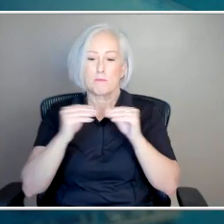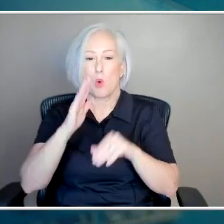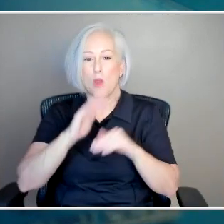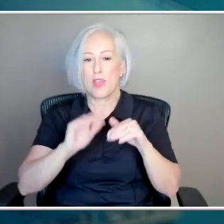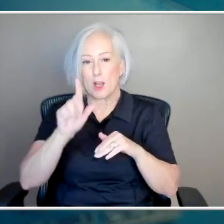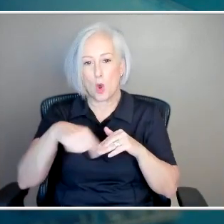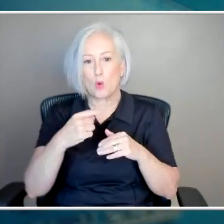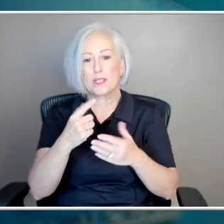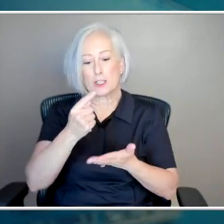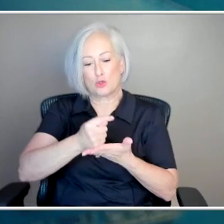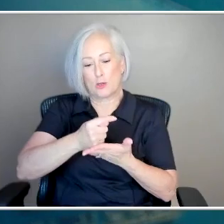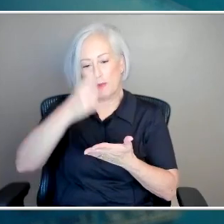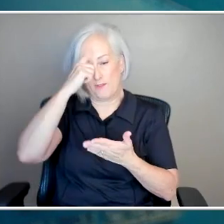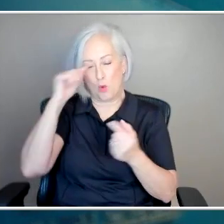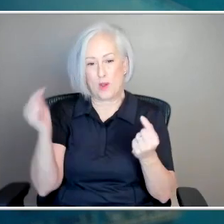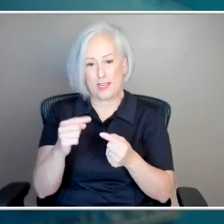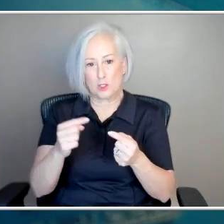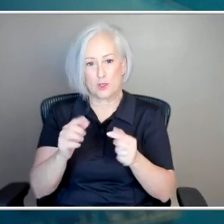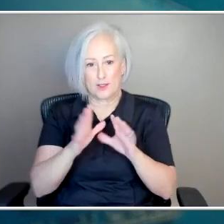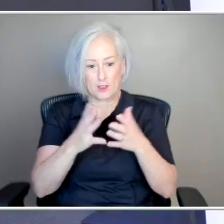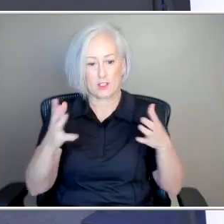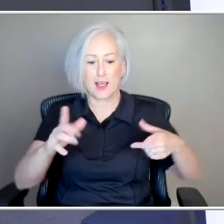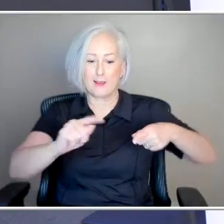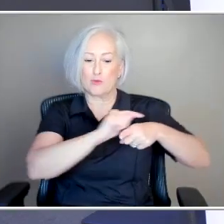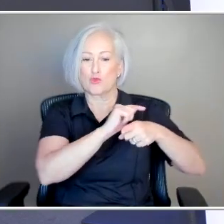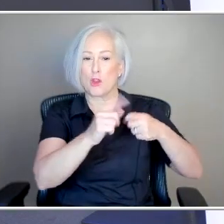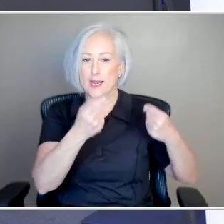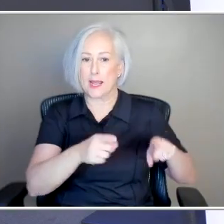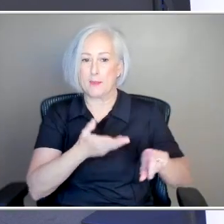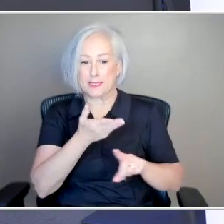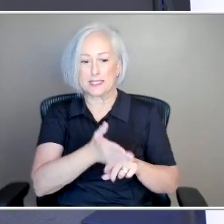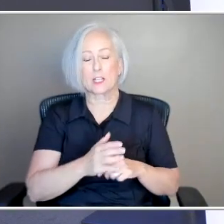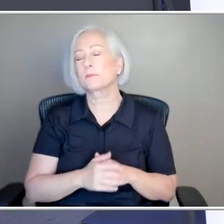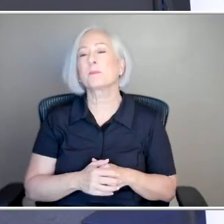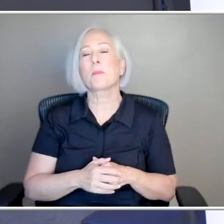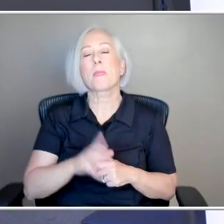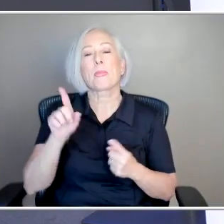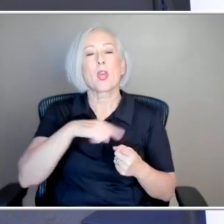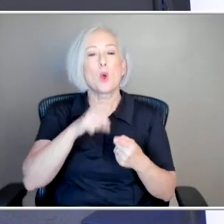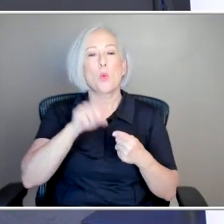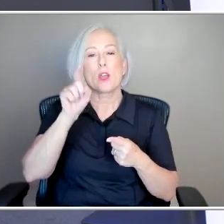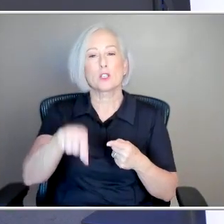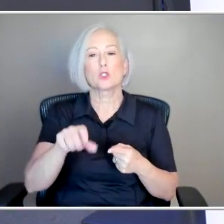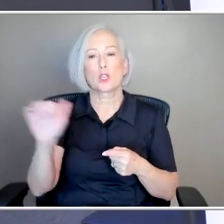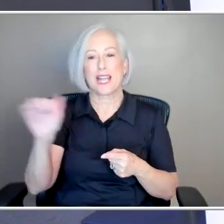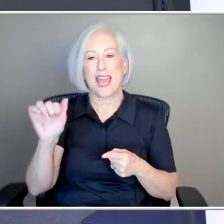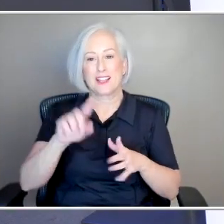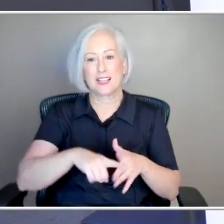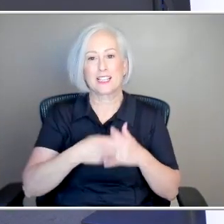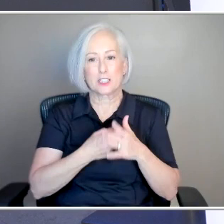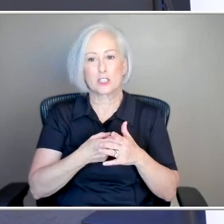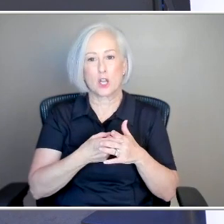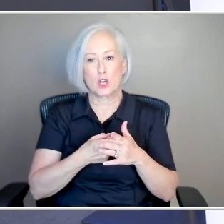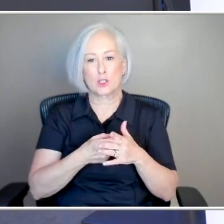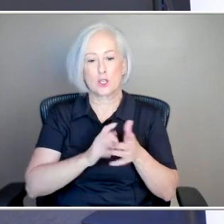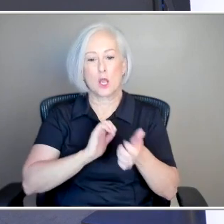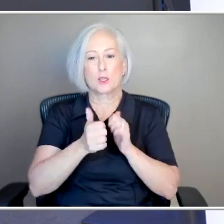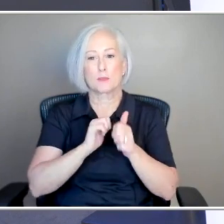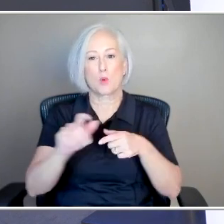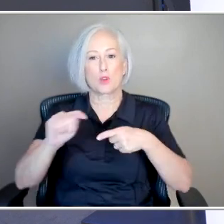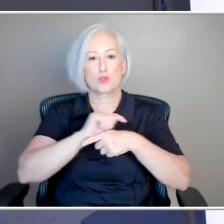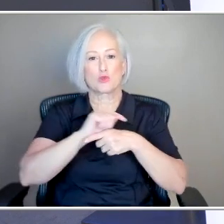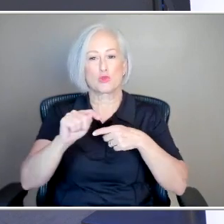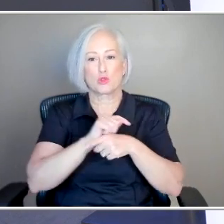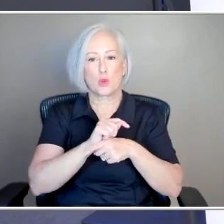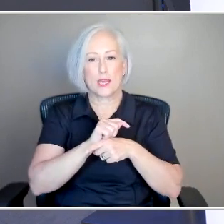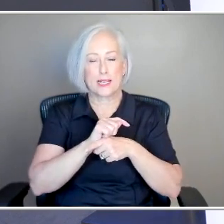There's a lot of training that goes on there as well. Well, and last question, when should youth athletes begin sports training beyond maybe